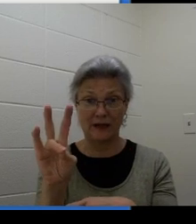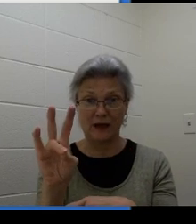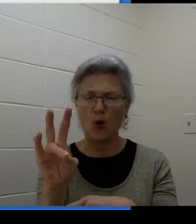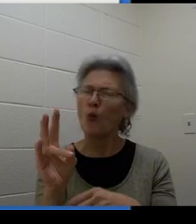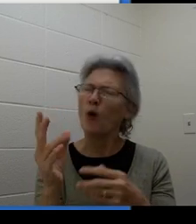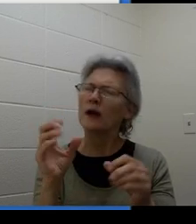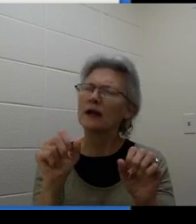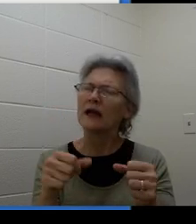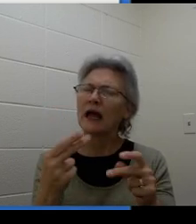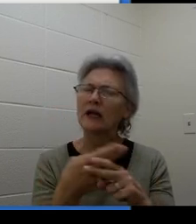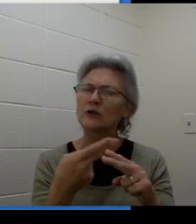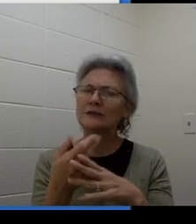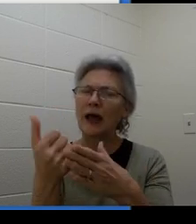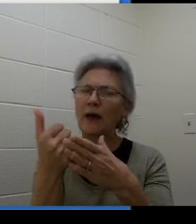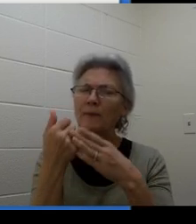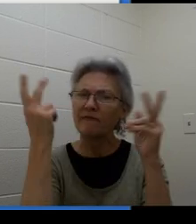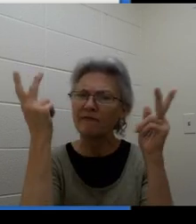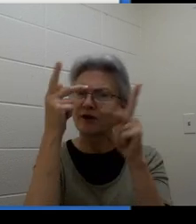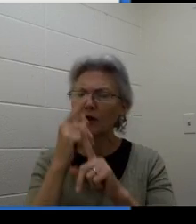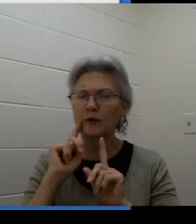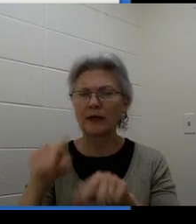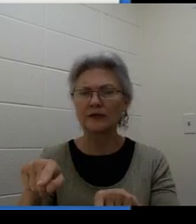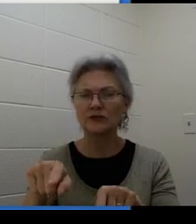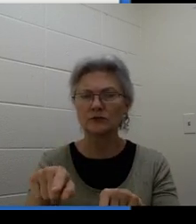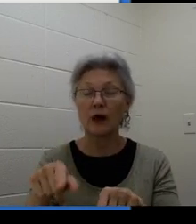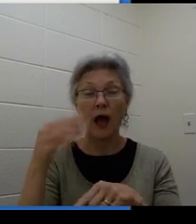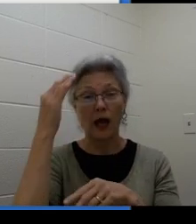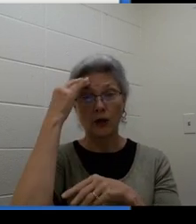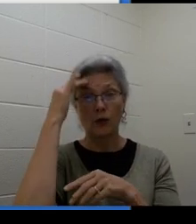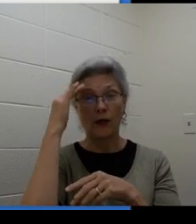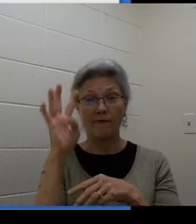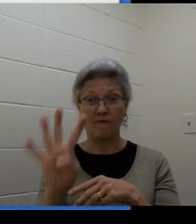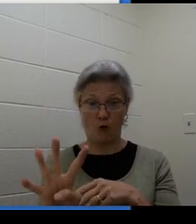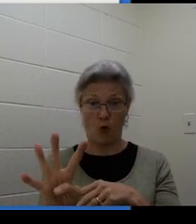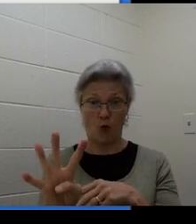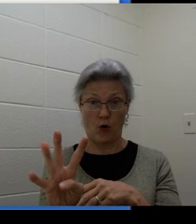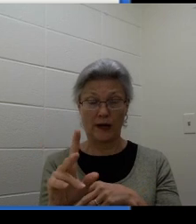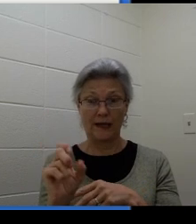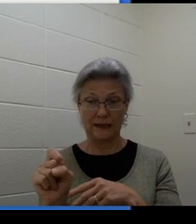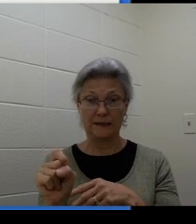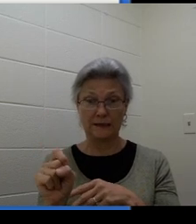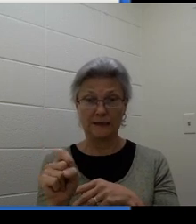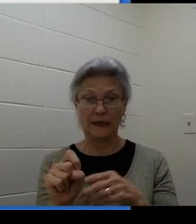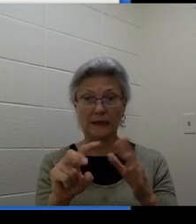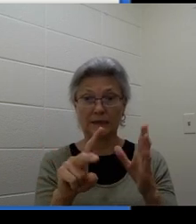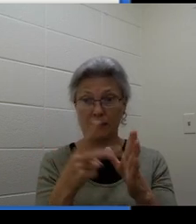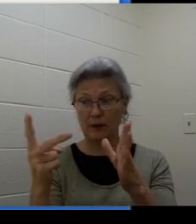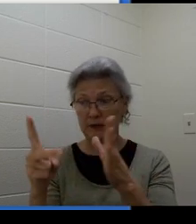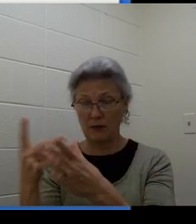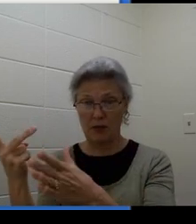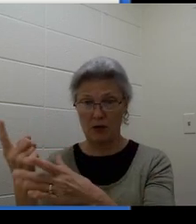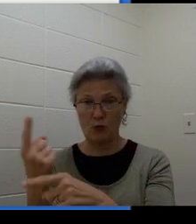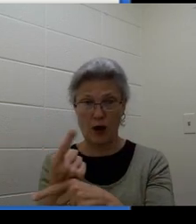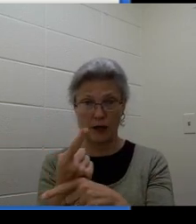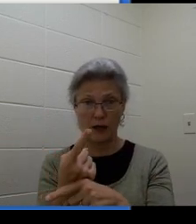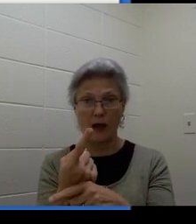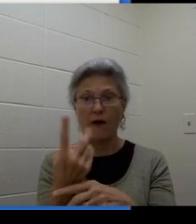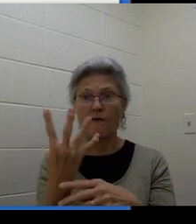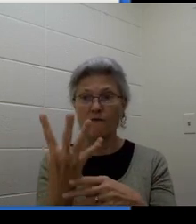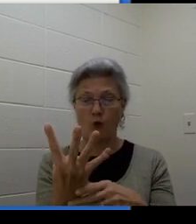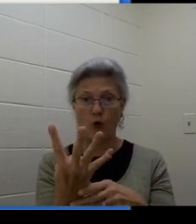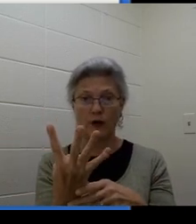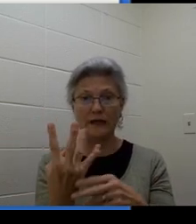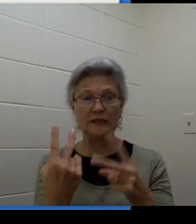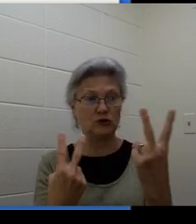what could I use to help me solve that? Well, I know that 4 is essentially a double-double, right? Because 4 is